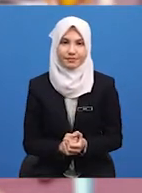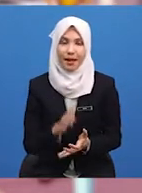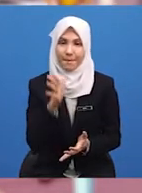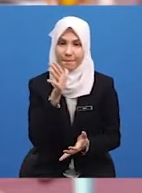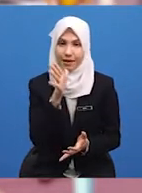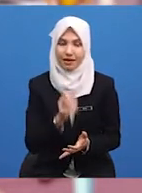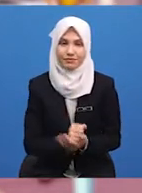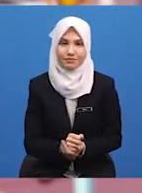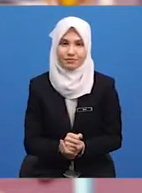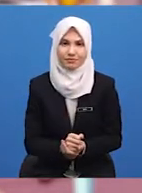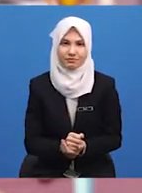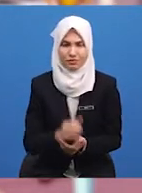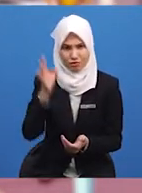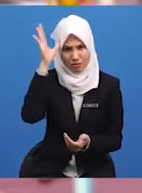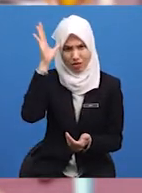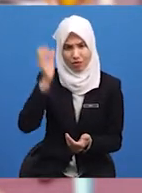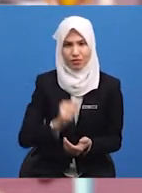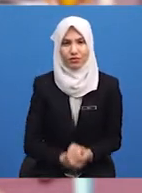Mom, that's my computer.